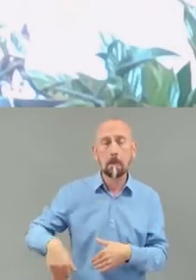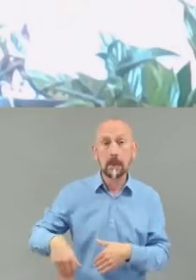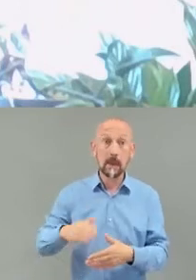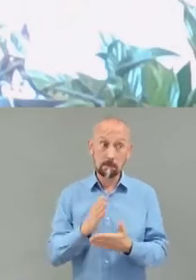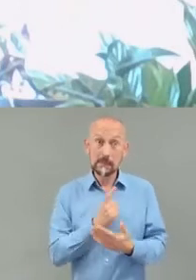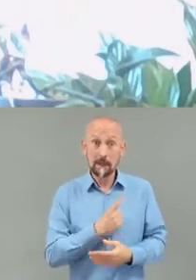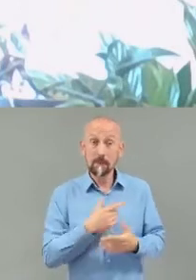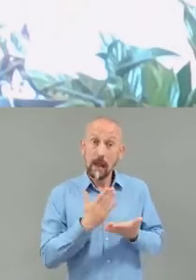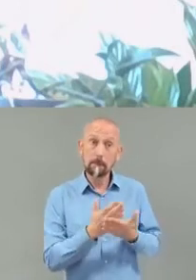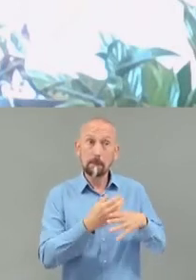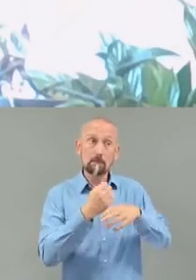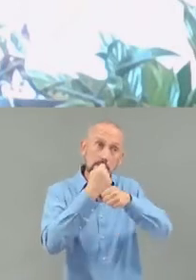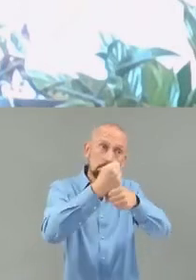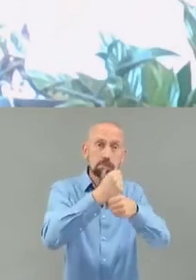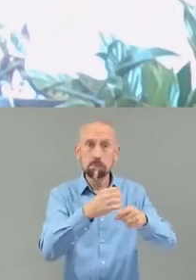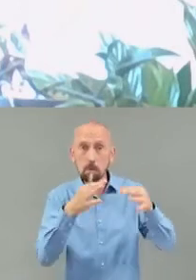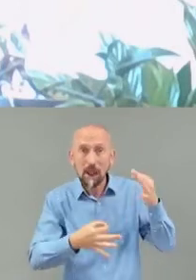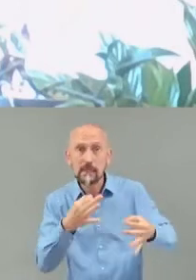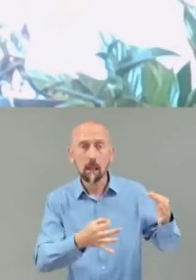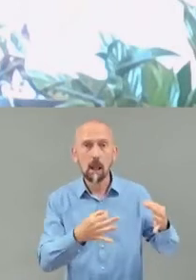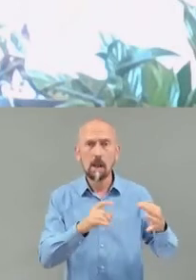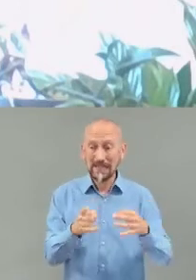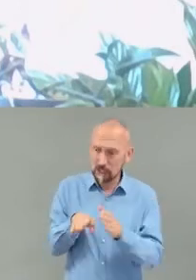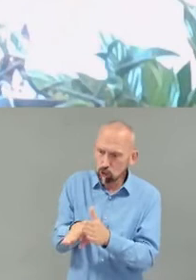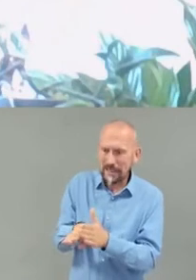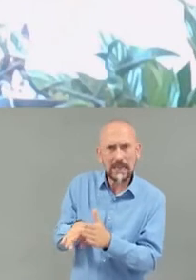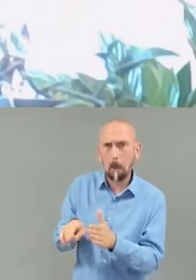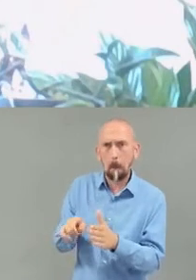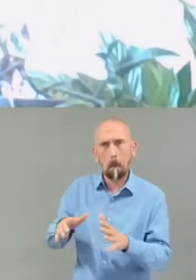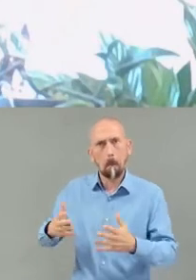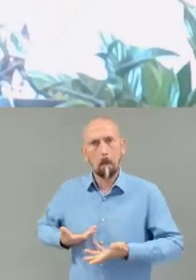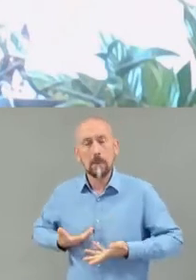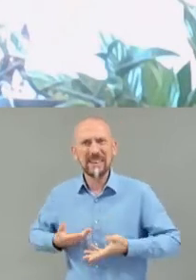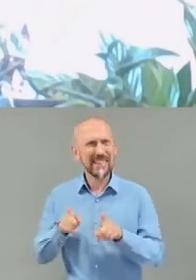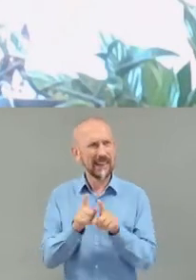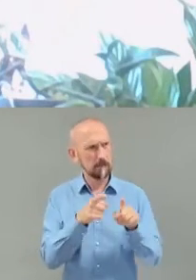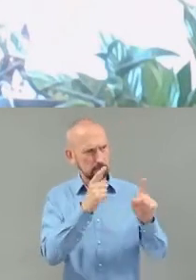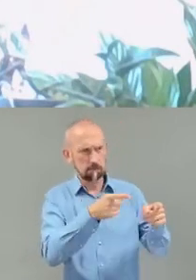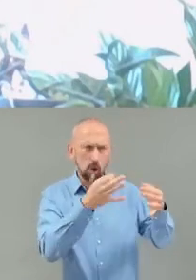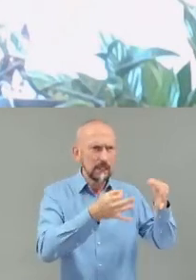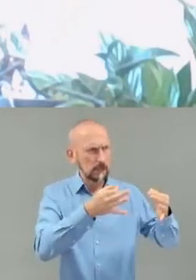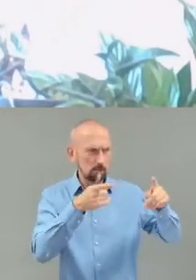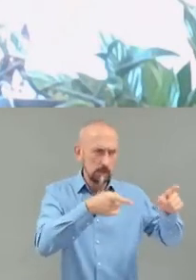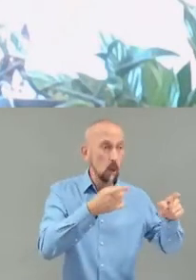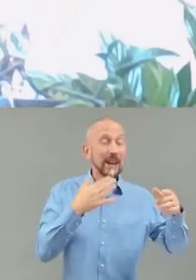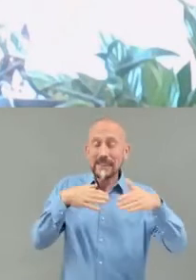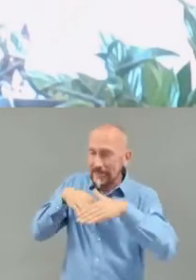politically. It was almost as if I left this outside the door when I trained and worked as a child psychotherapist.